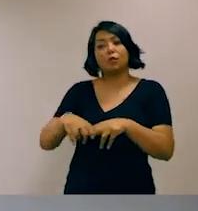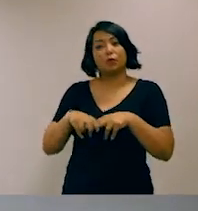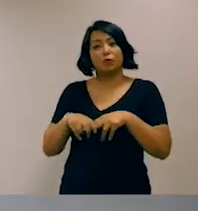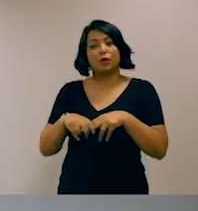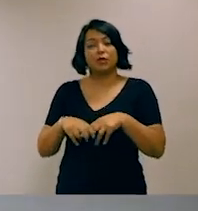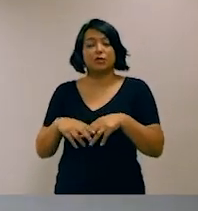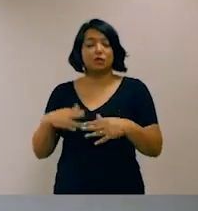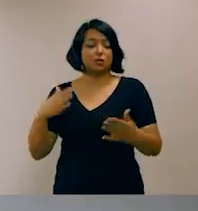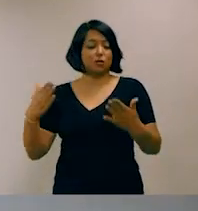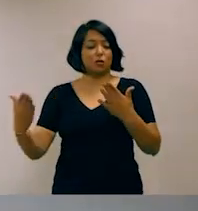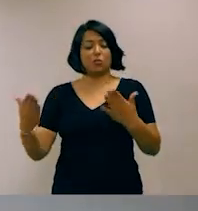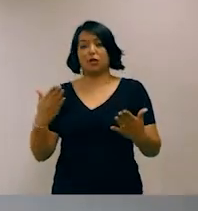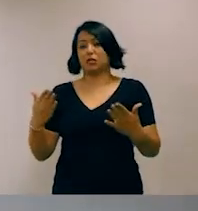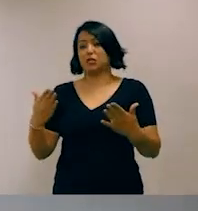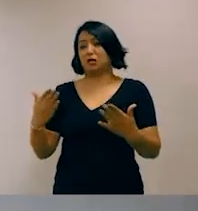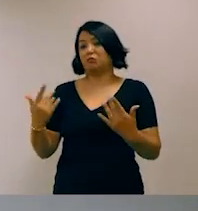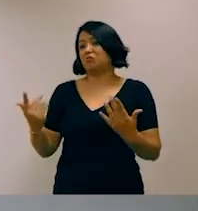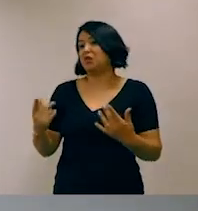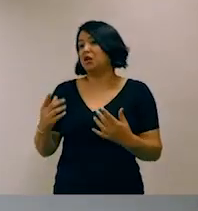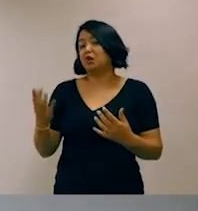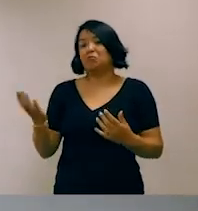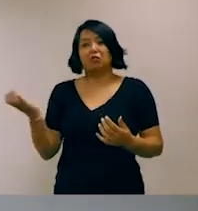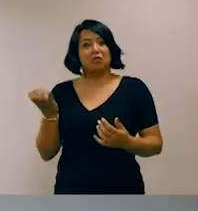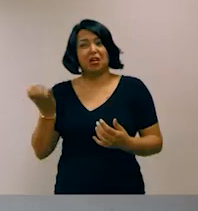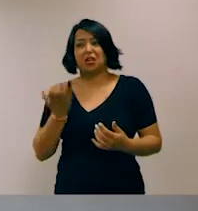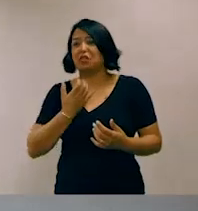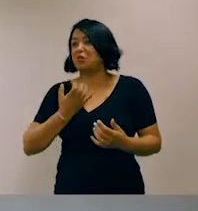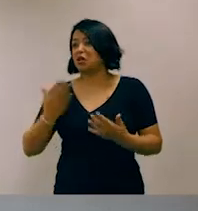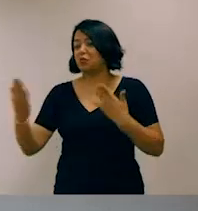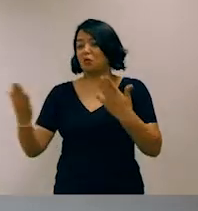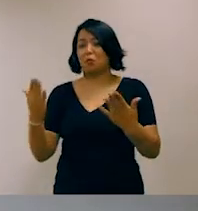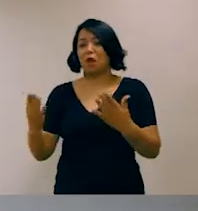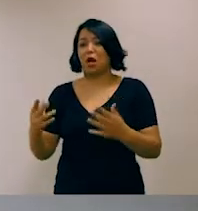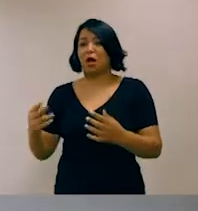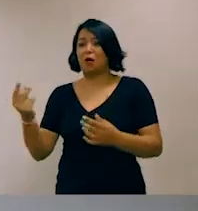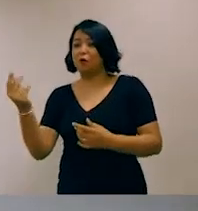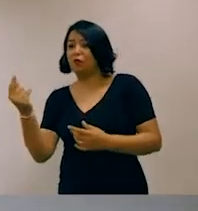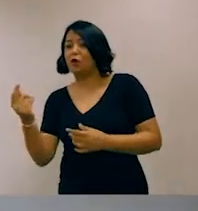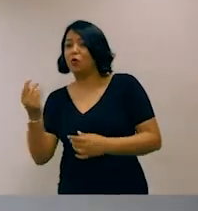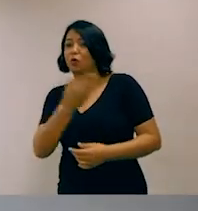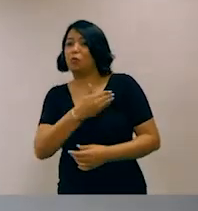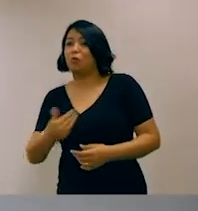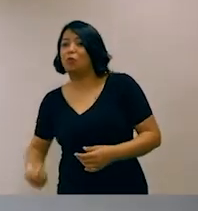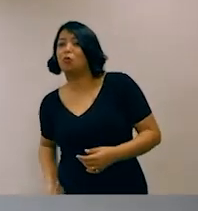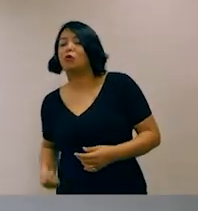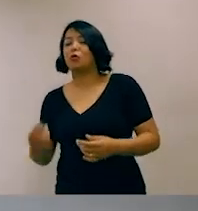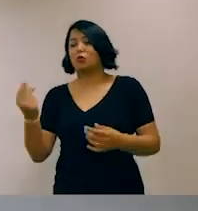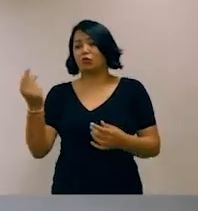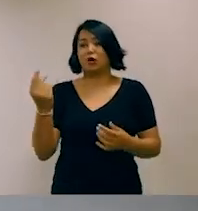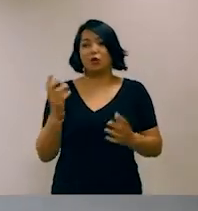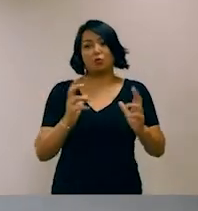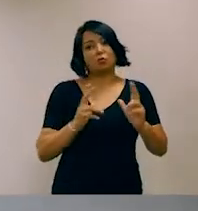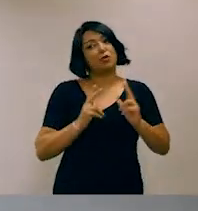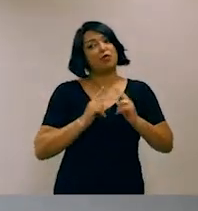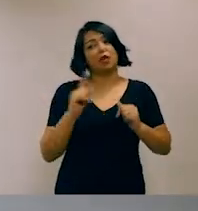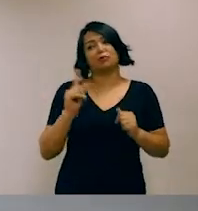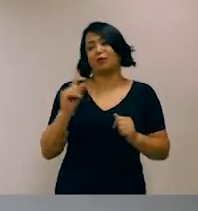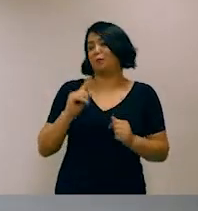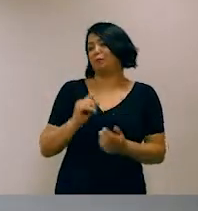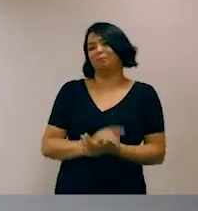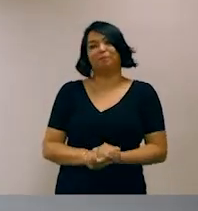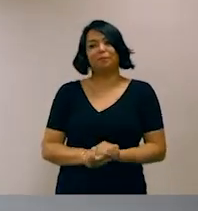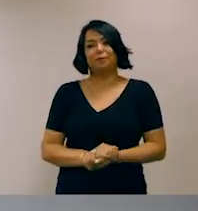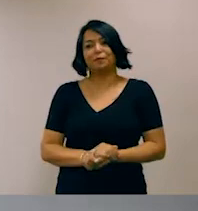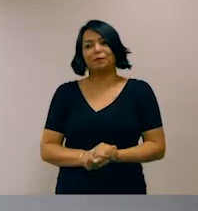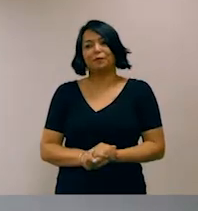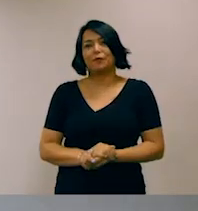to do this comparison if the public price is higher than or lower than the private price. The